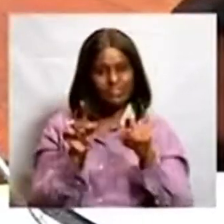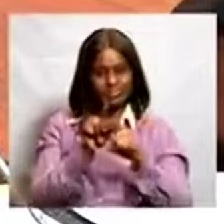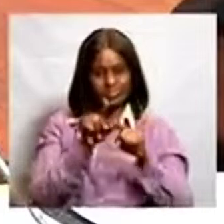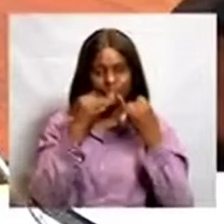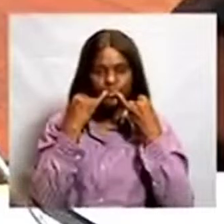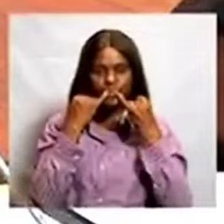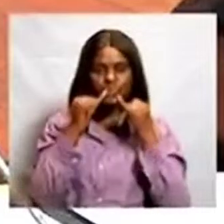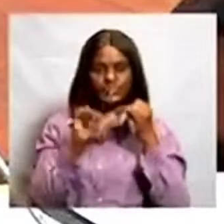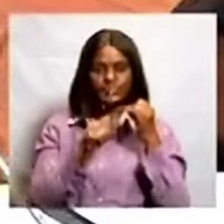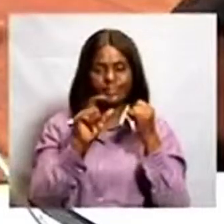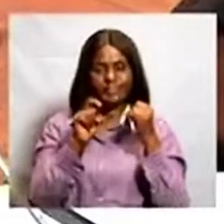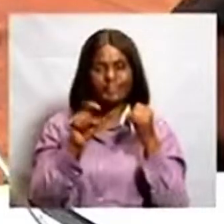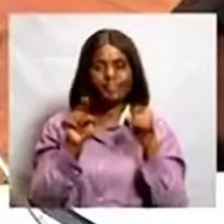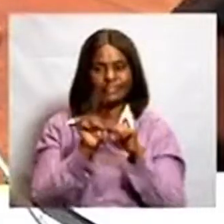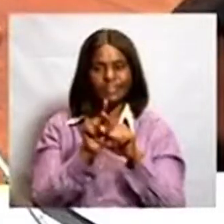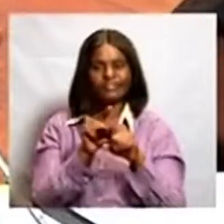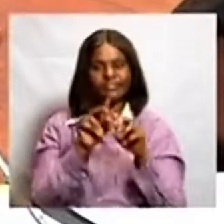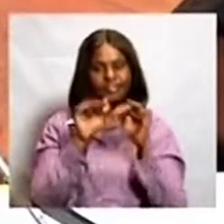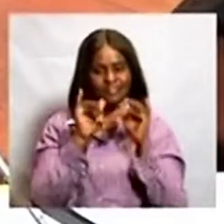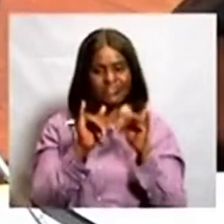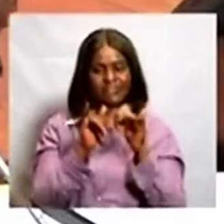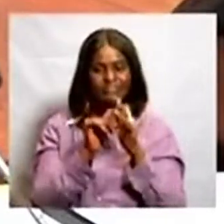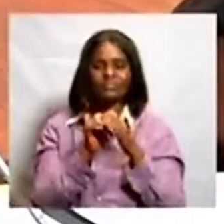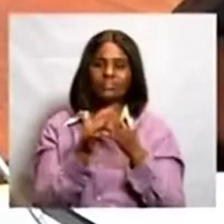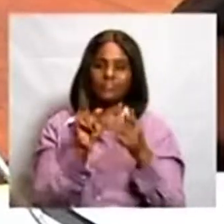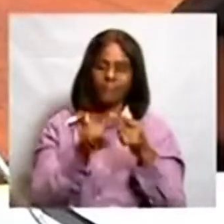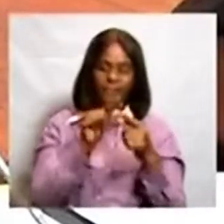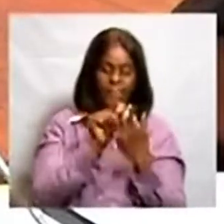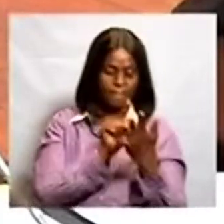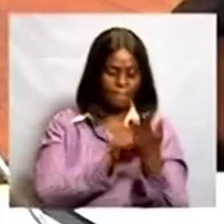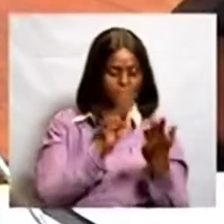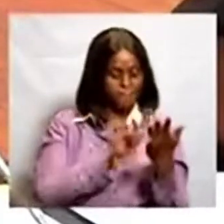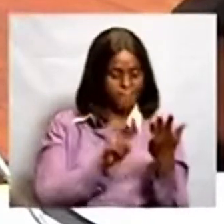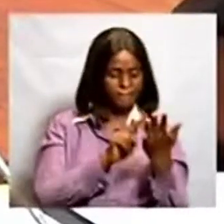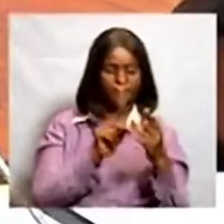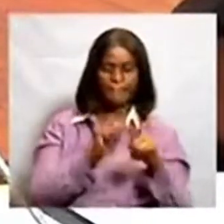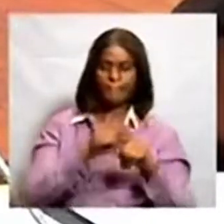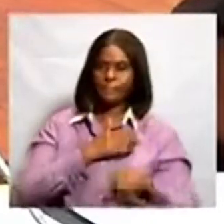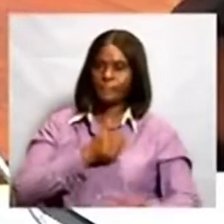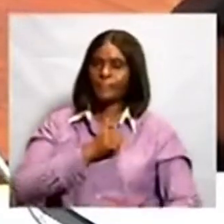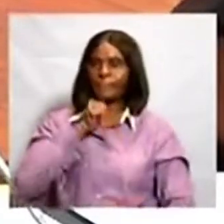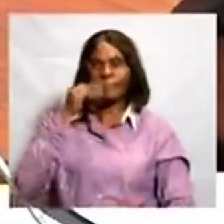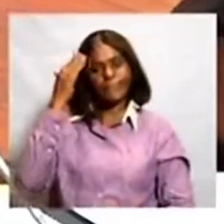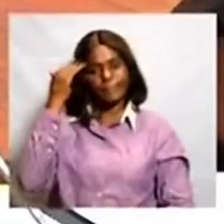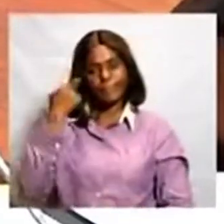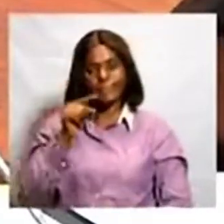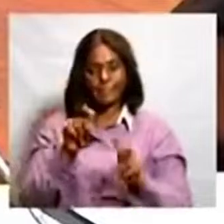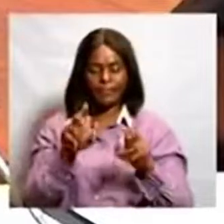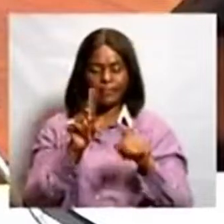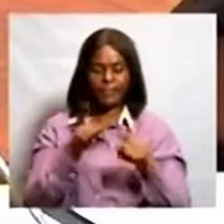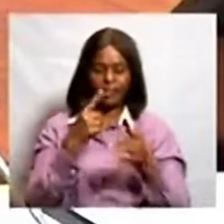information, you need it, then you are stuck. Yeah. That Act, they read it when they were here. I don't know about for the verification, but the one for releasing